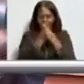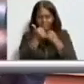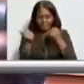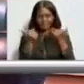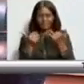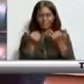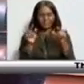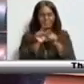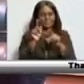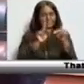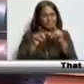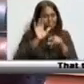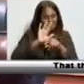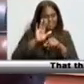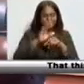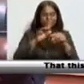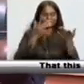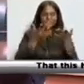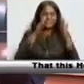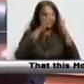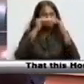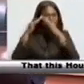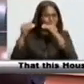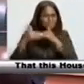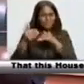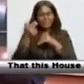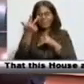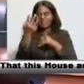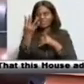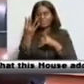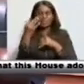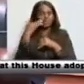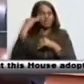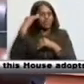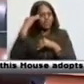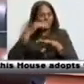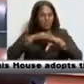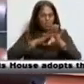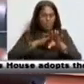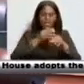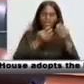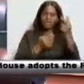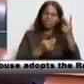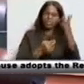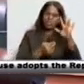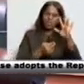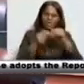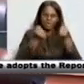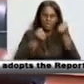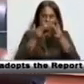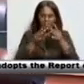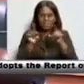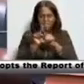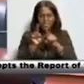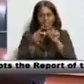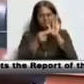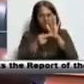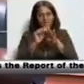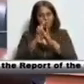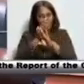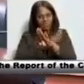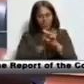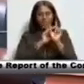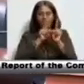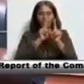currently on people's apartments, 3, 4, 5 flats, a truck, 2, 5 vehicles, restriction orders. They're appearing before the